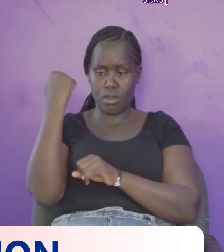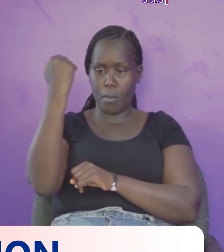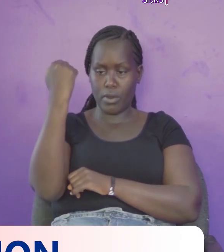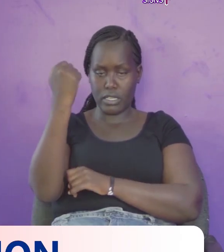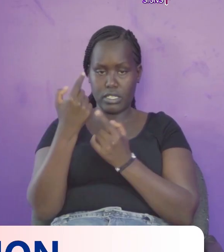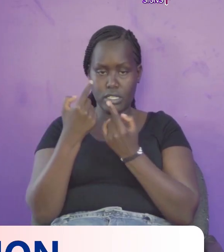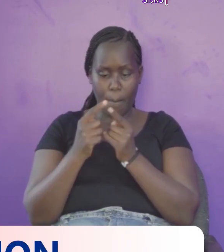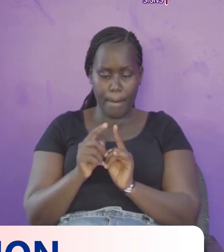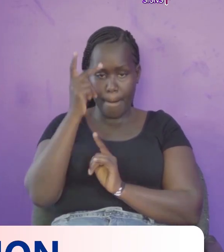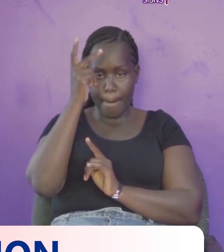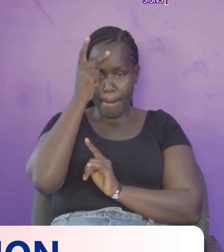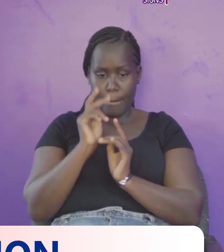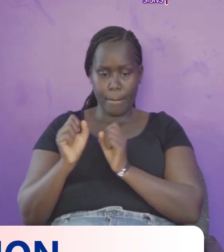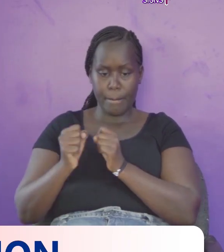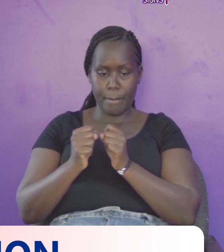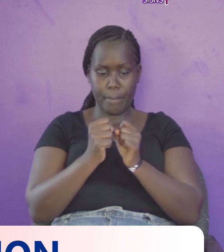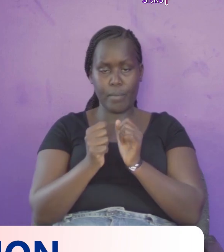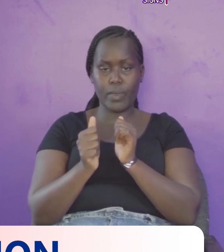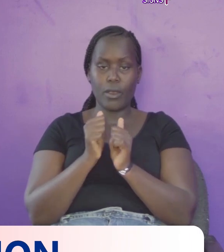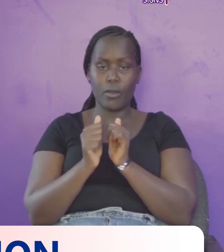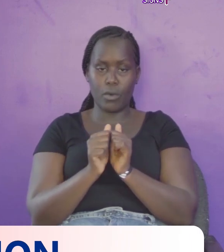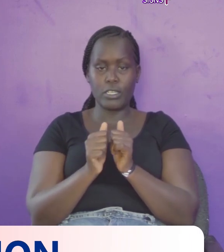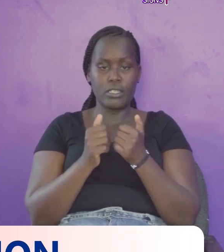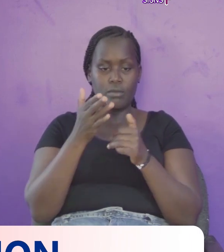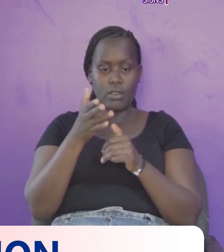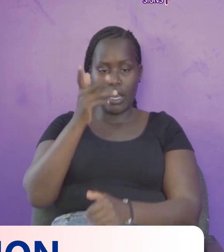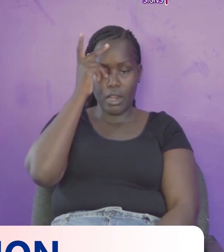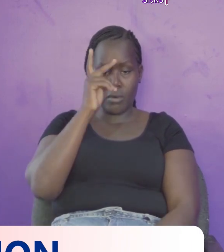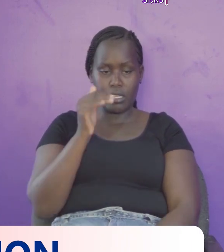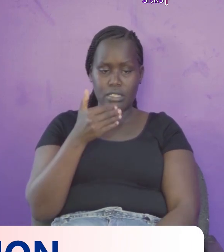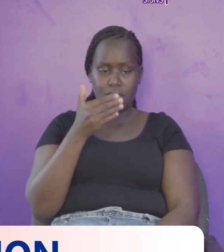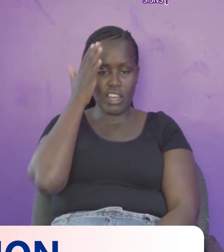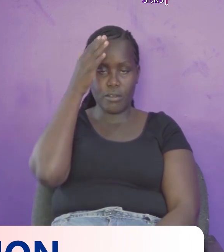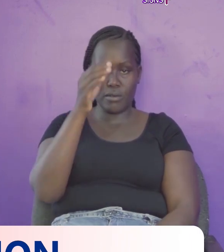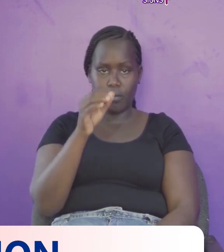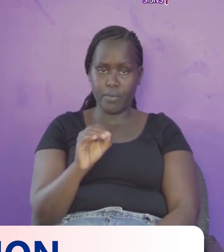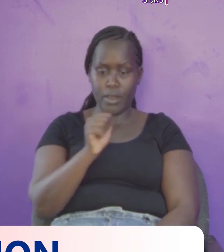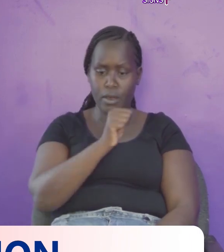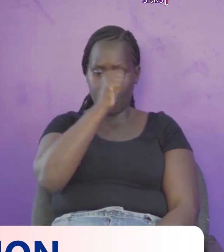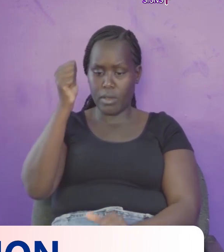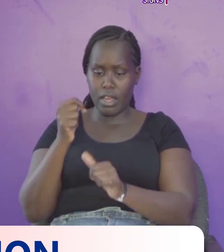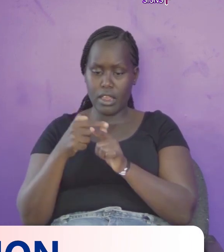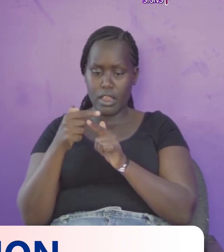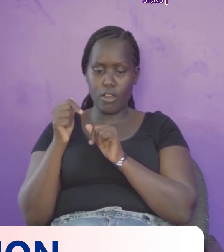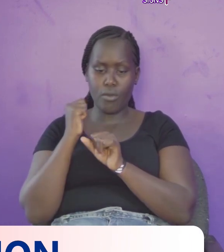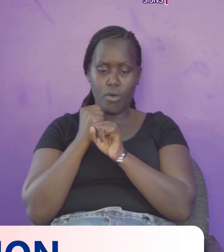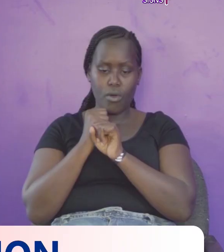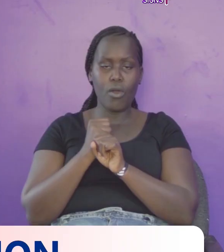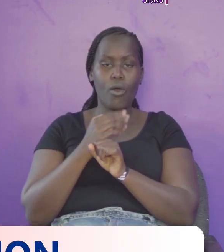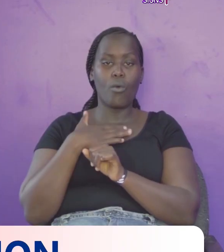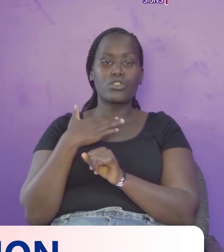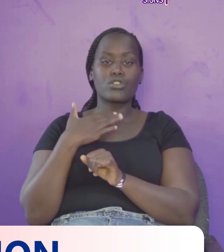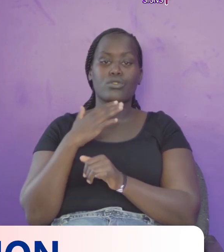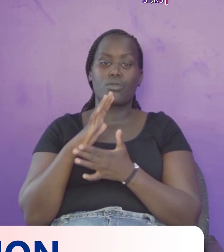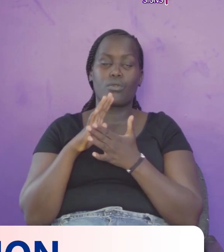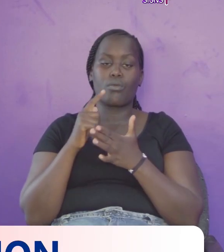policies, the structures that now are to run these politics. They have no idea. Mtu anaamuka tu anafanya tu vitu zenye anataka. You know, I'm